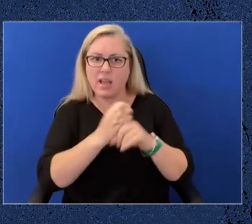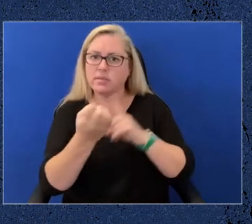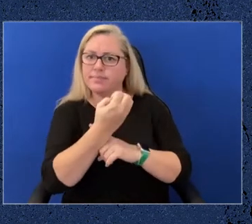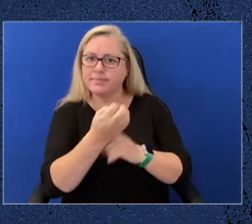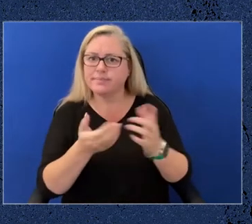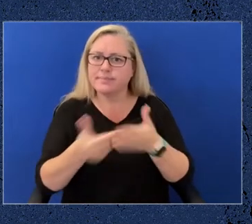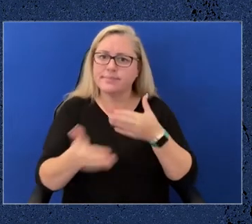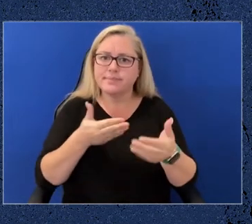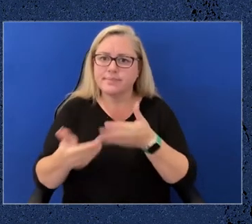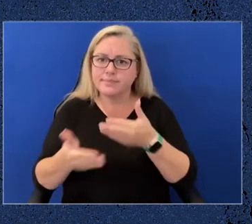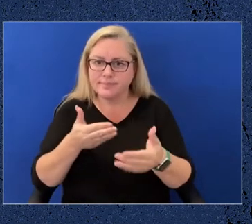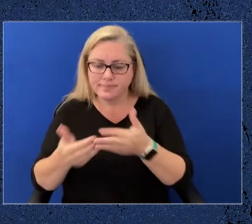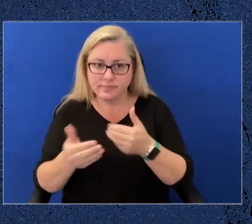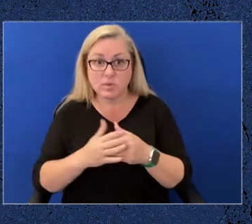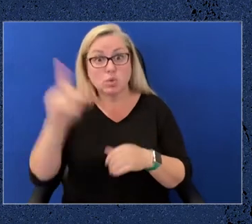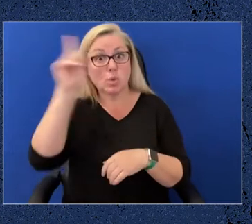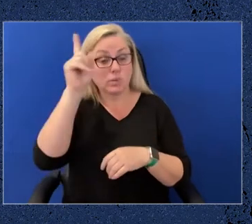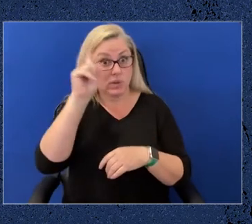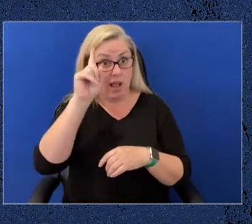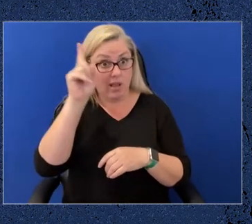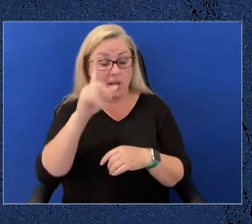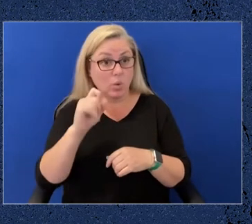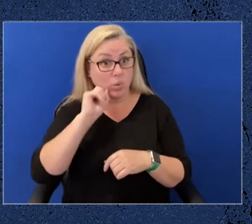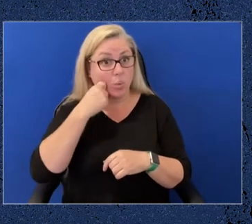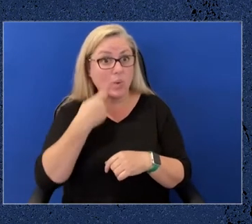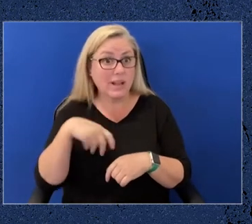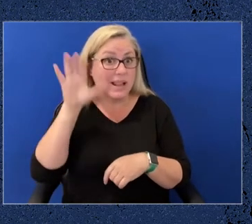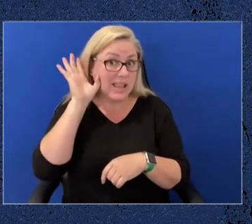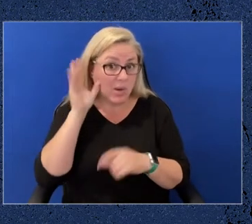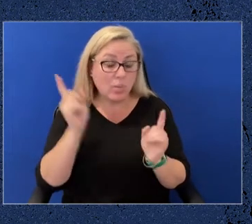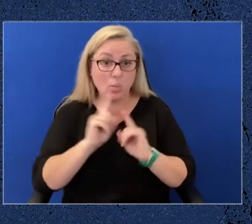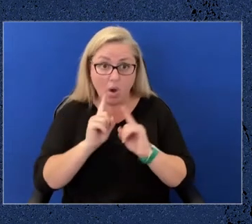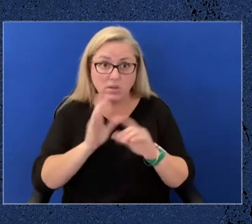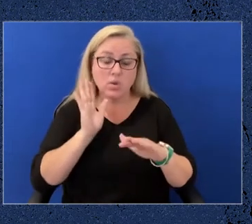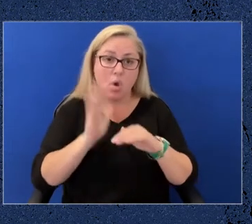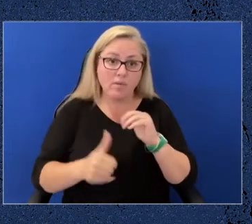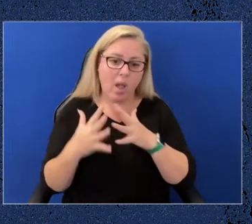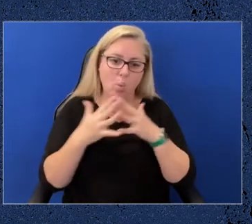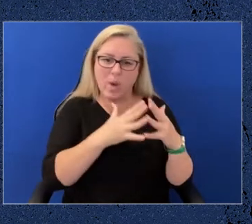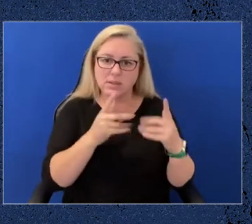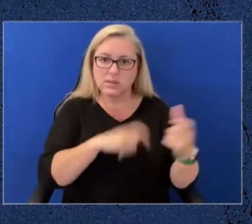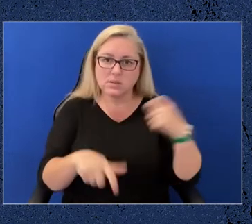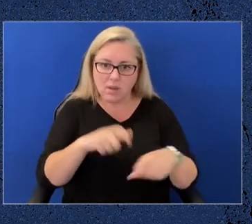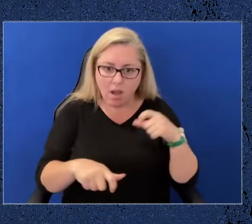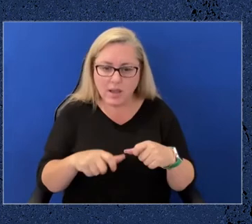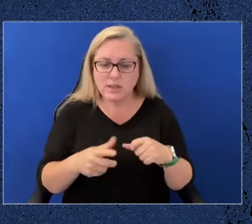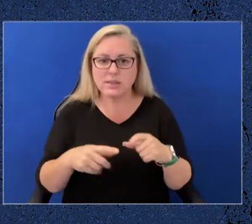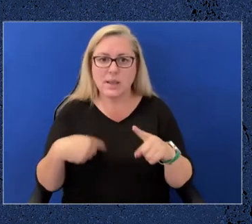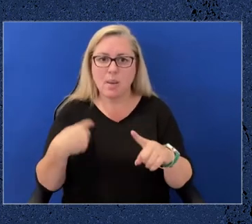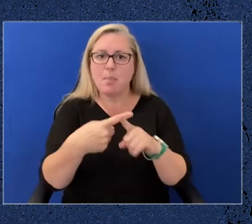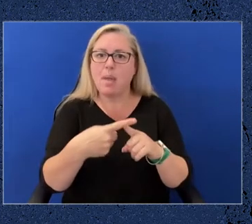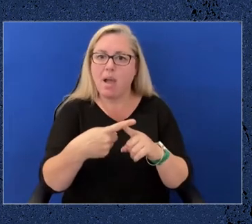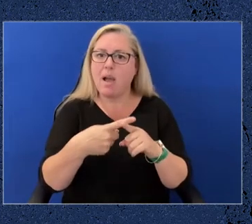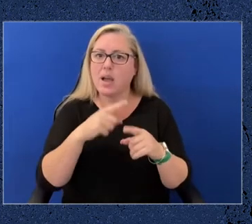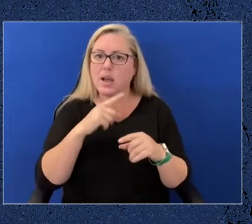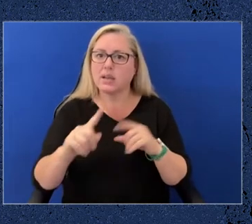Today you will hear about how indigenous knowledge and Western science both have enormous worth